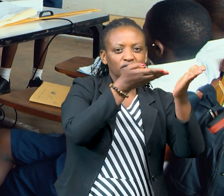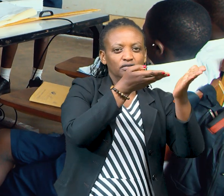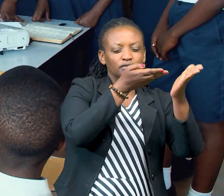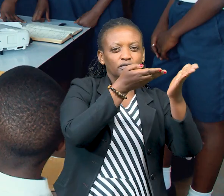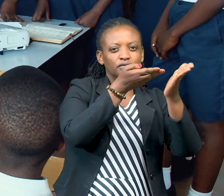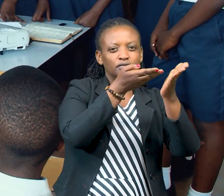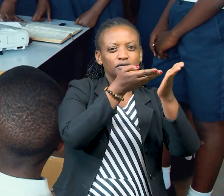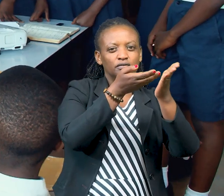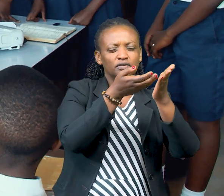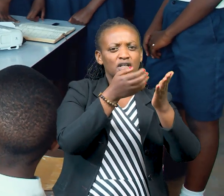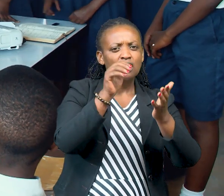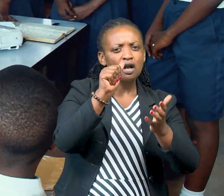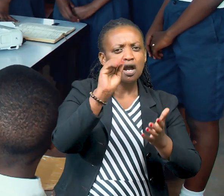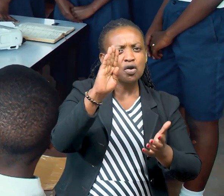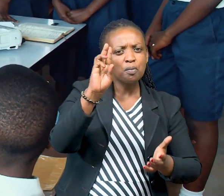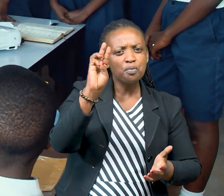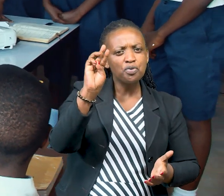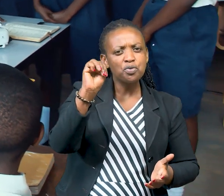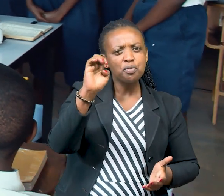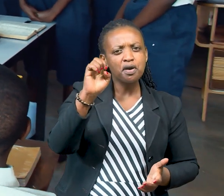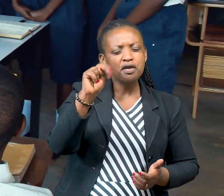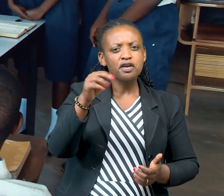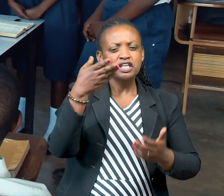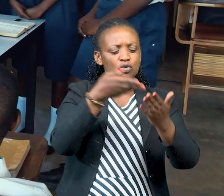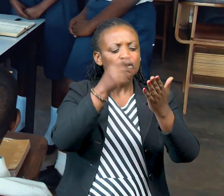What is this? What is this?